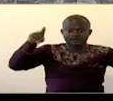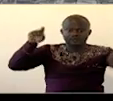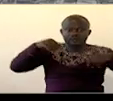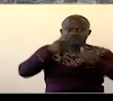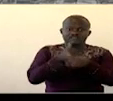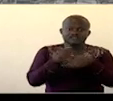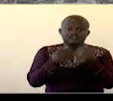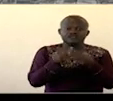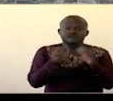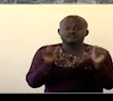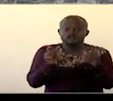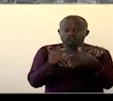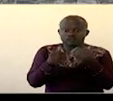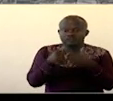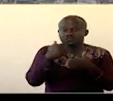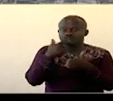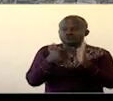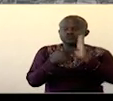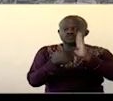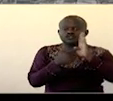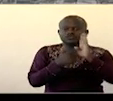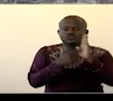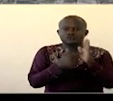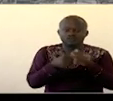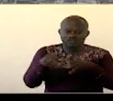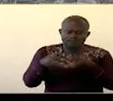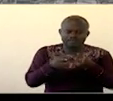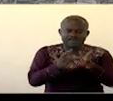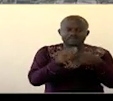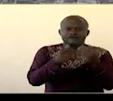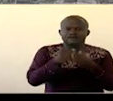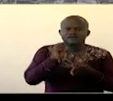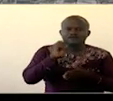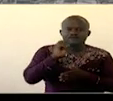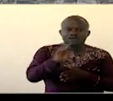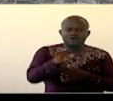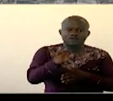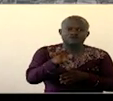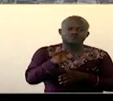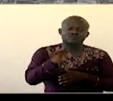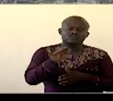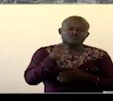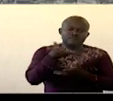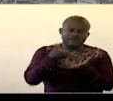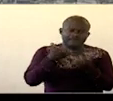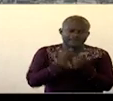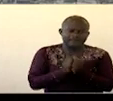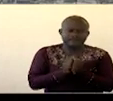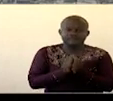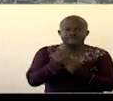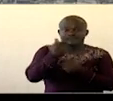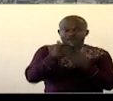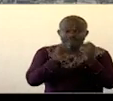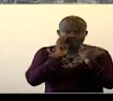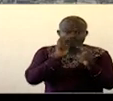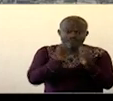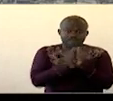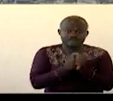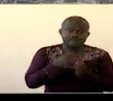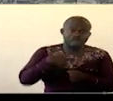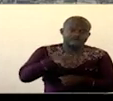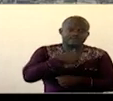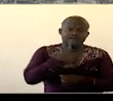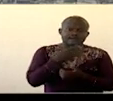trying to show the mechanism of pollination. Here you see we